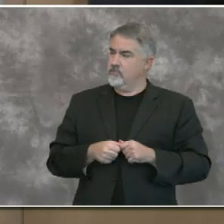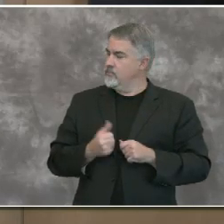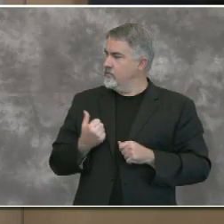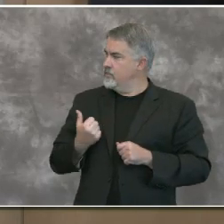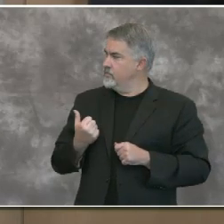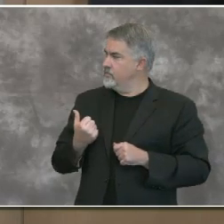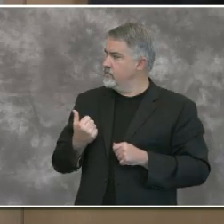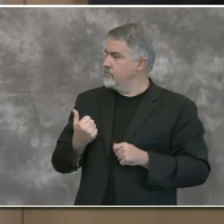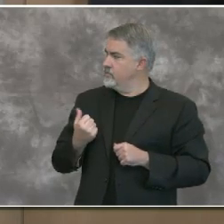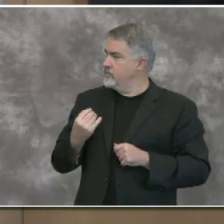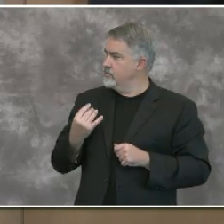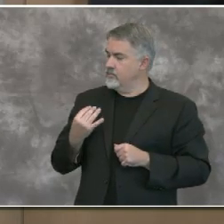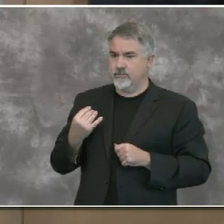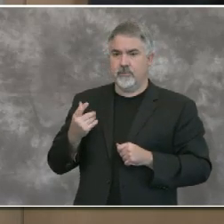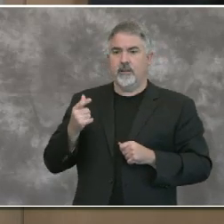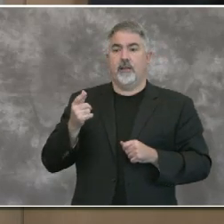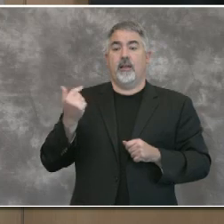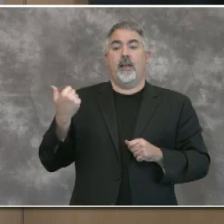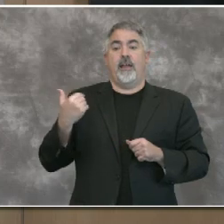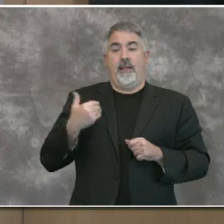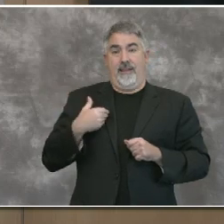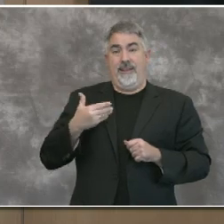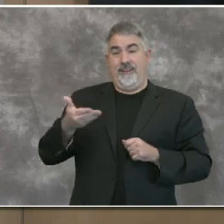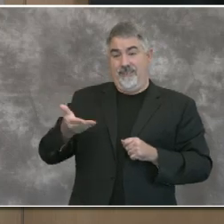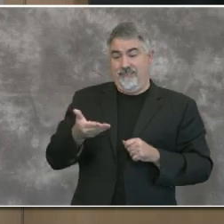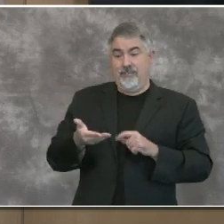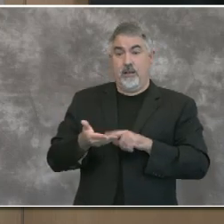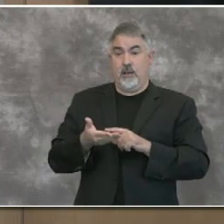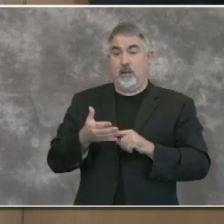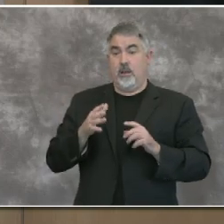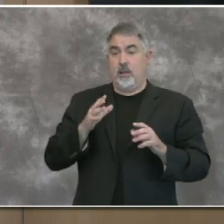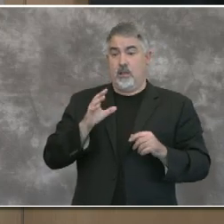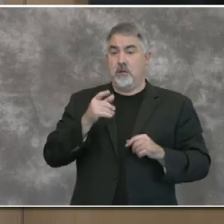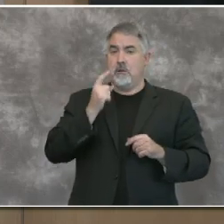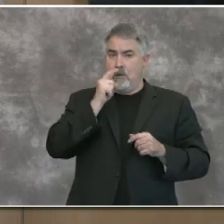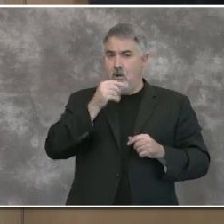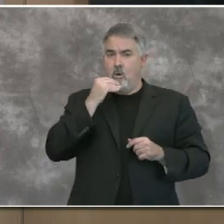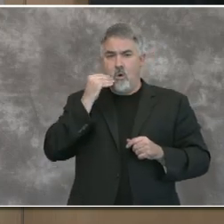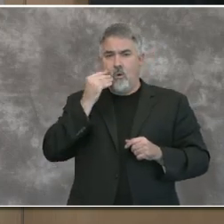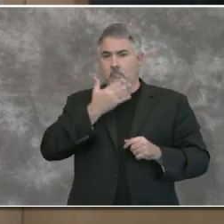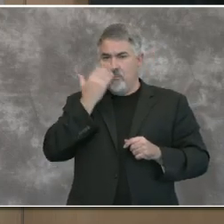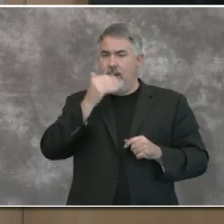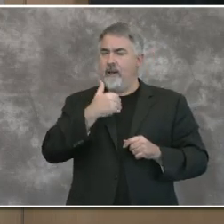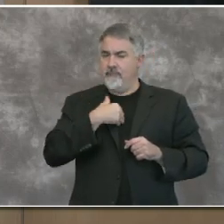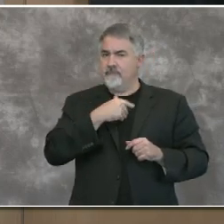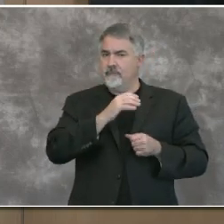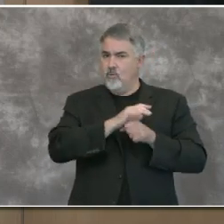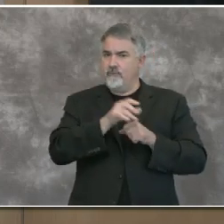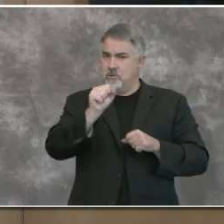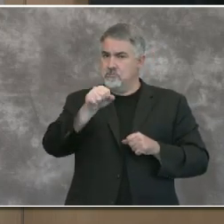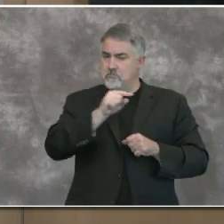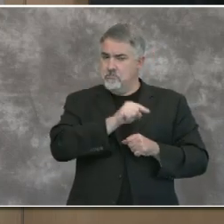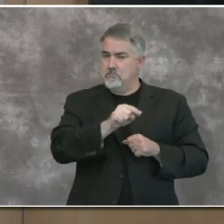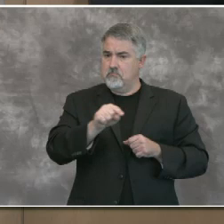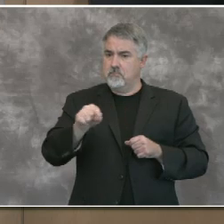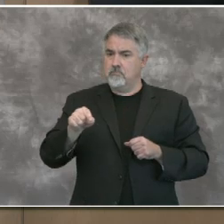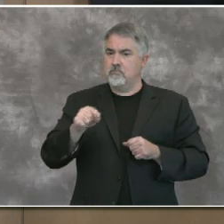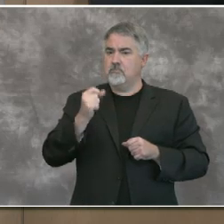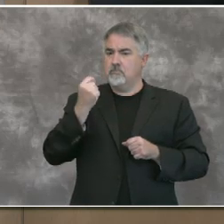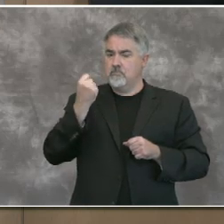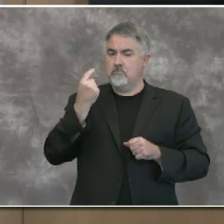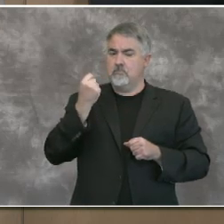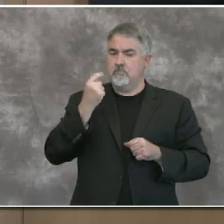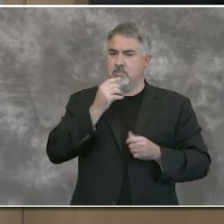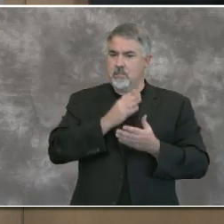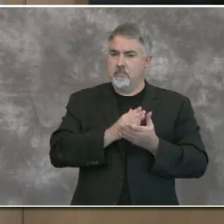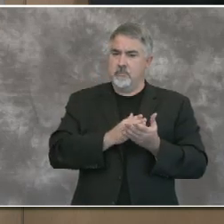have been homeless. Some have been identified who were in the field, and some were